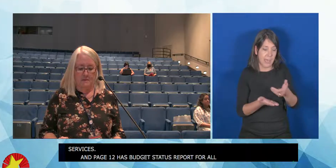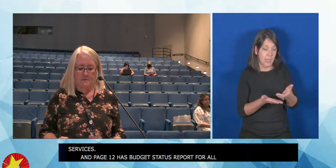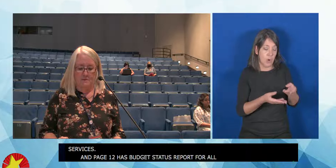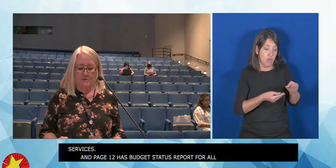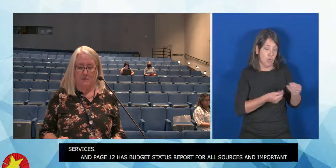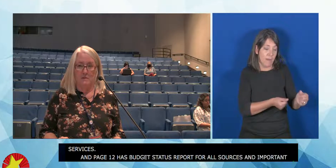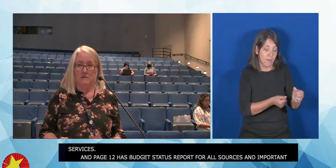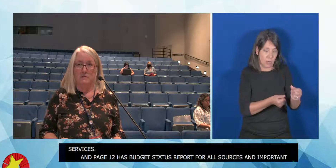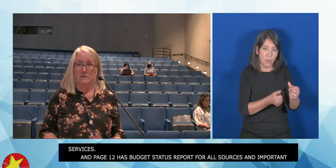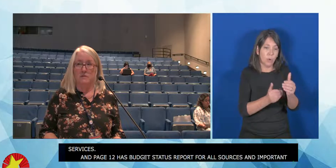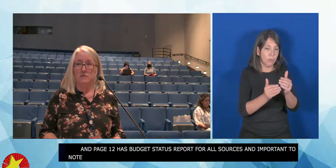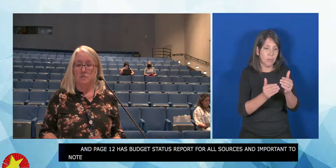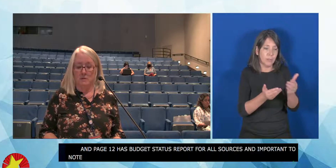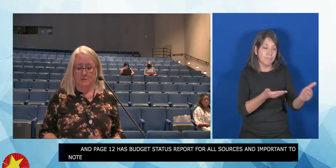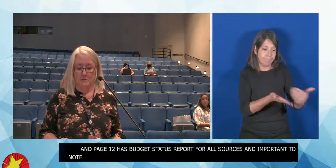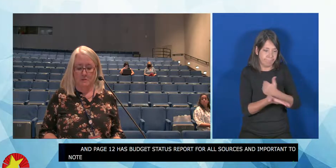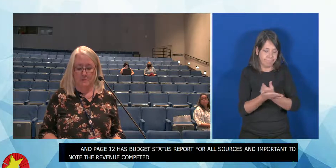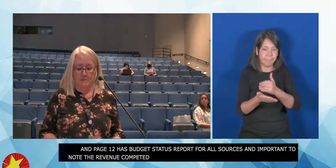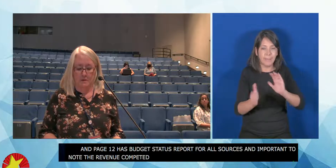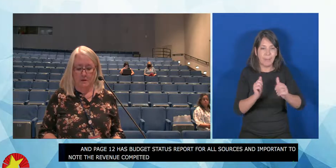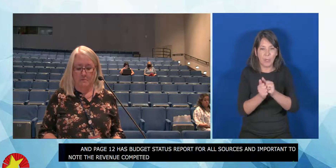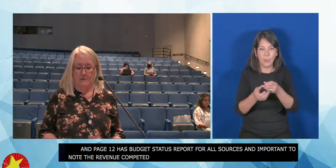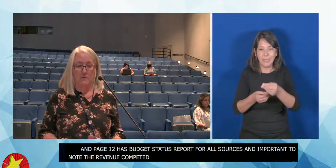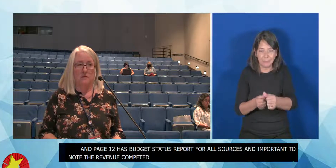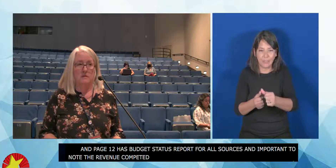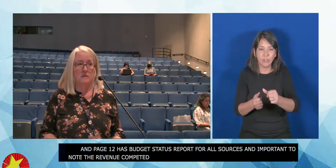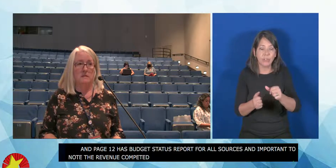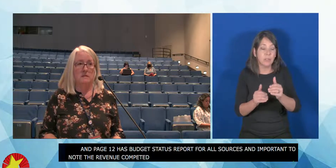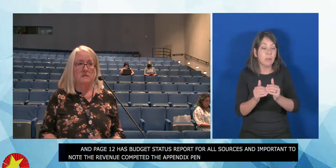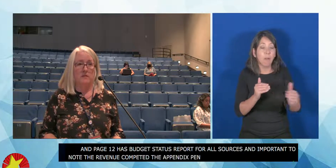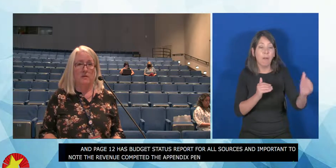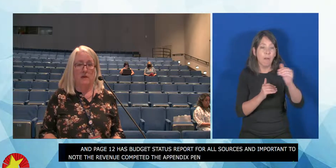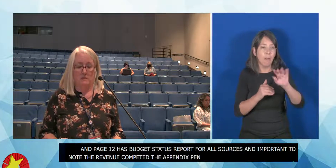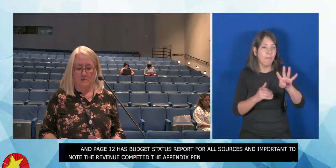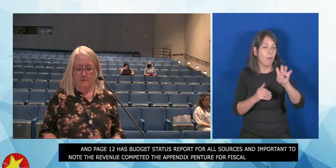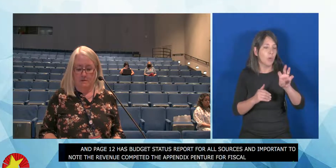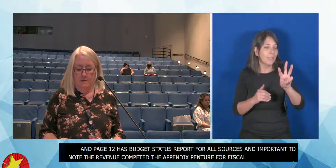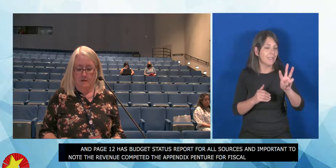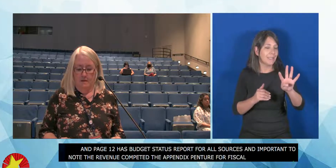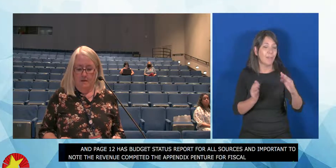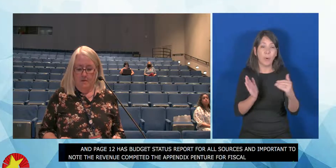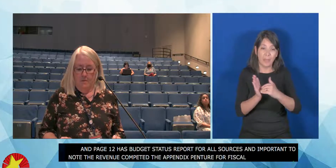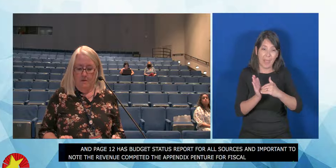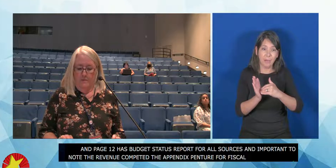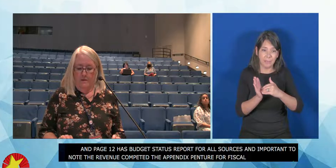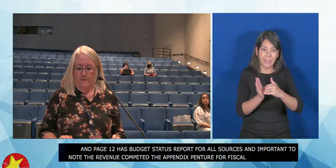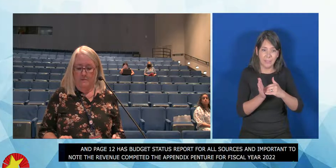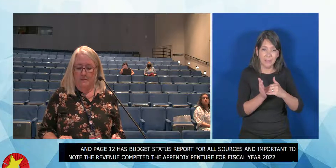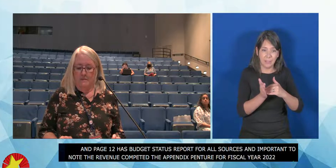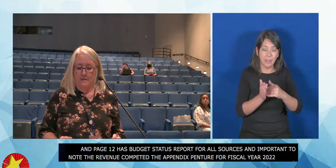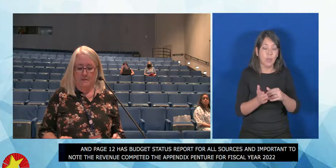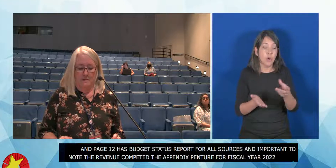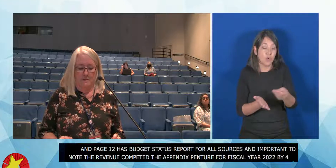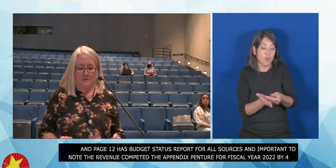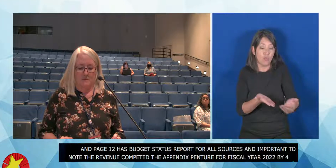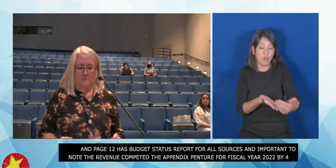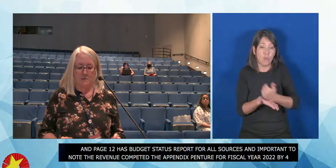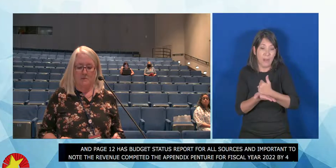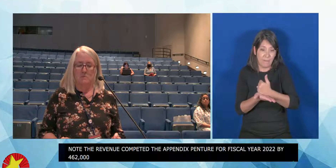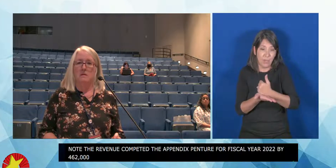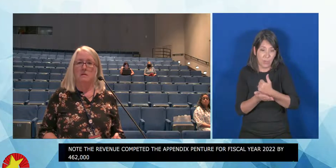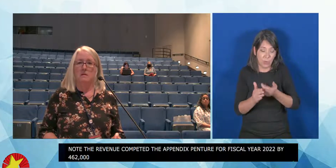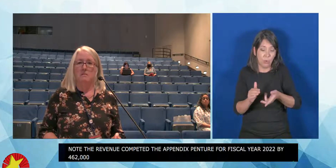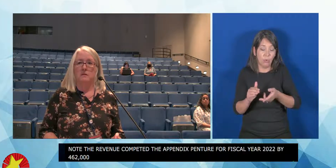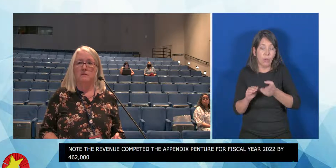the expenditures for budget fiscal year 2022 by $464,000, while the revenues exceeded expenditures by